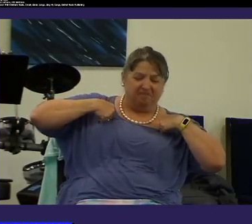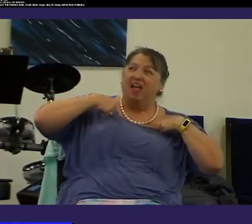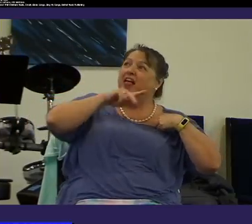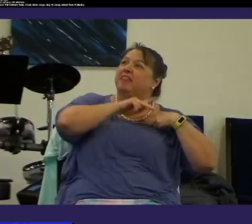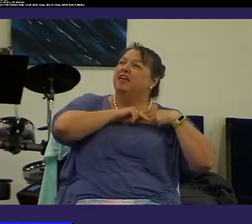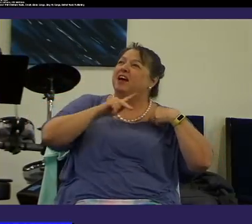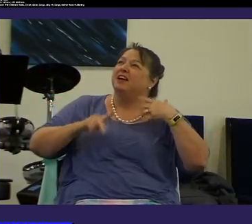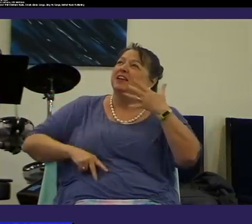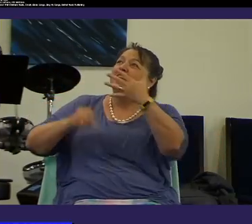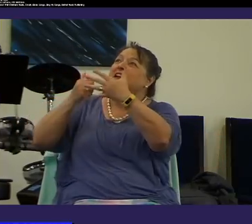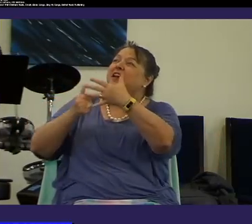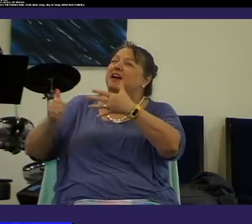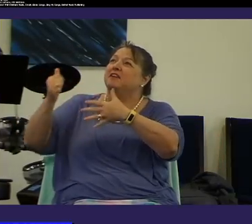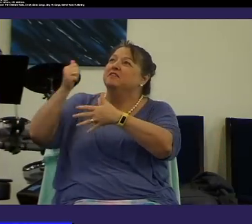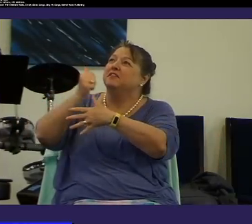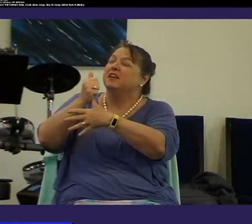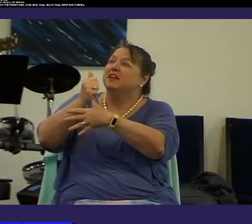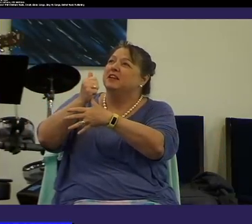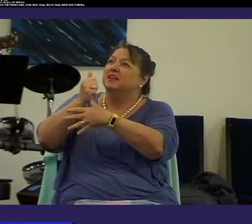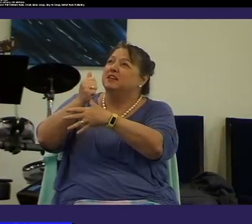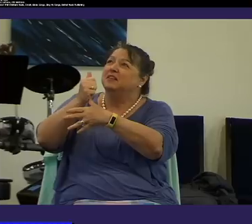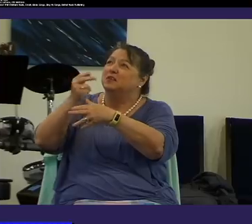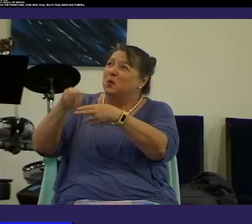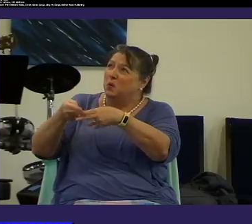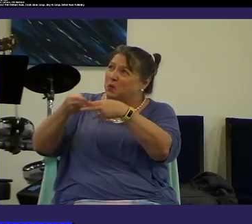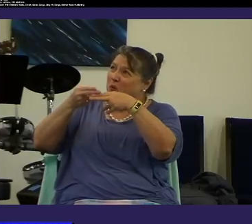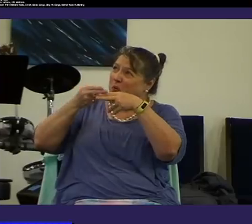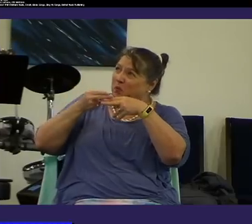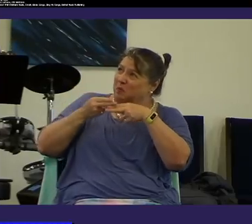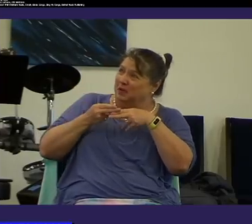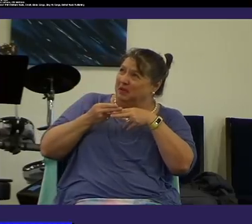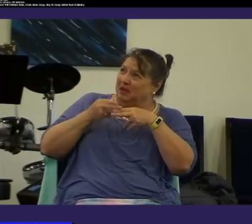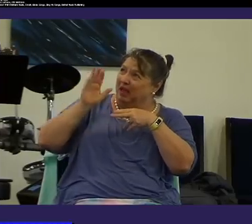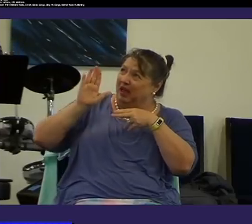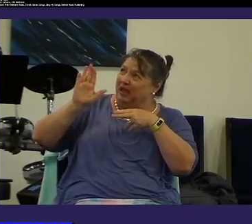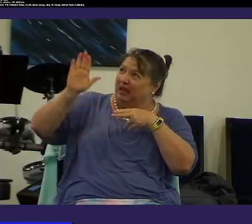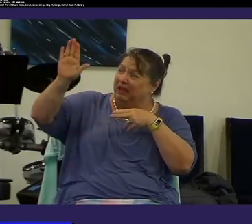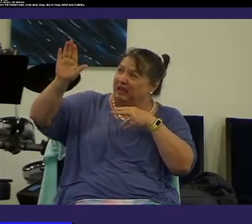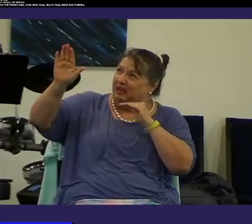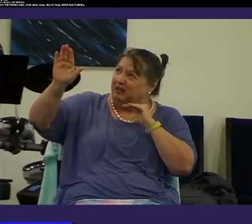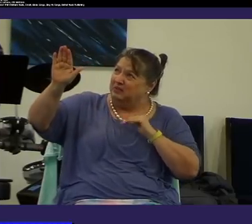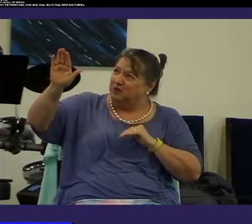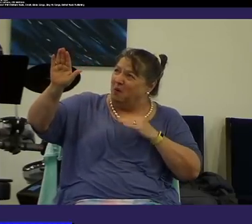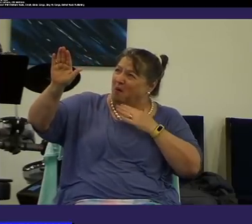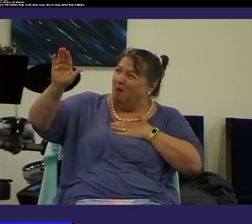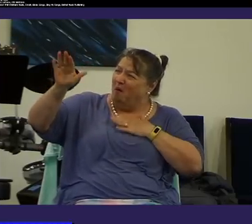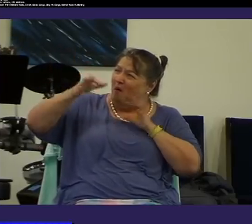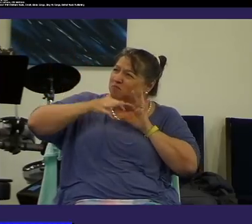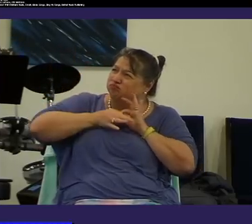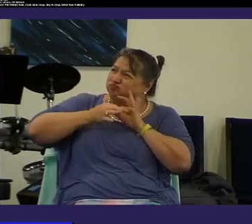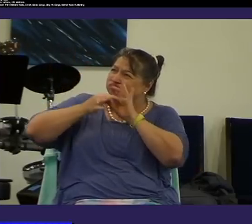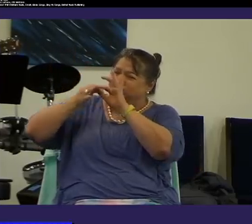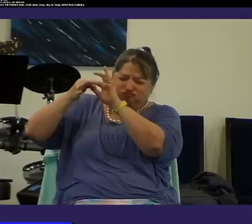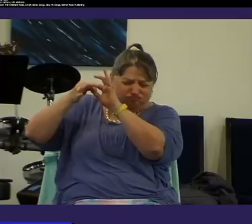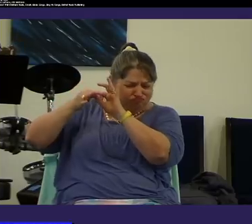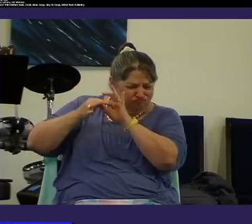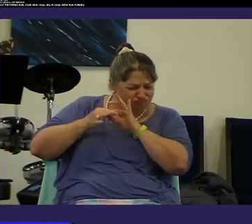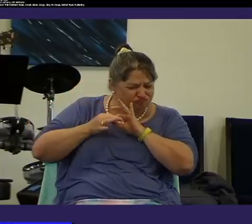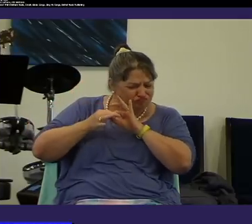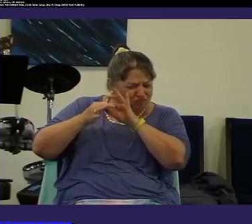forgiven. The King of Kings calls me his